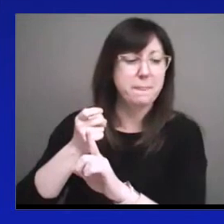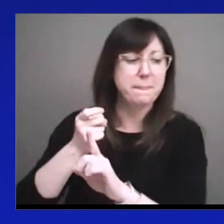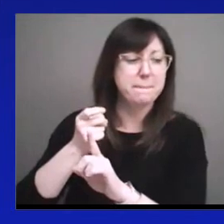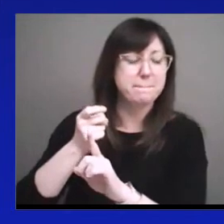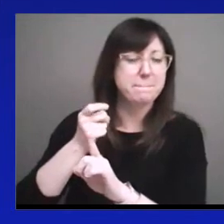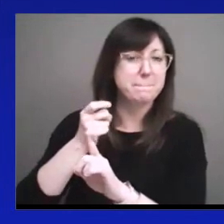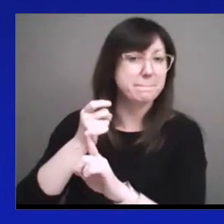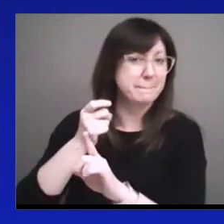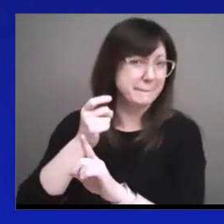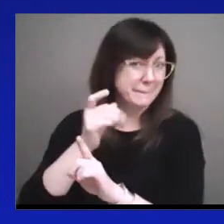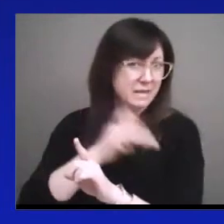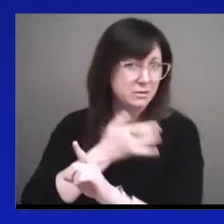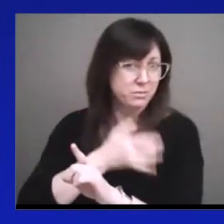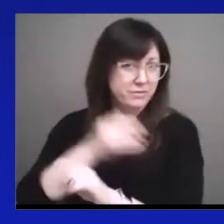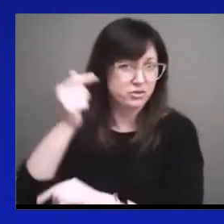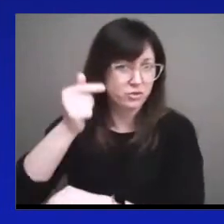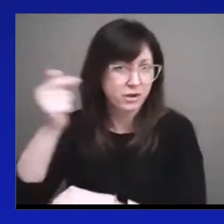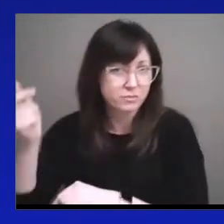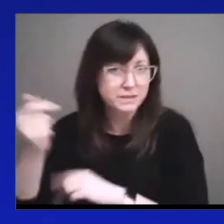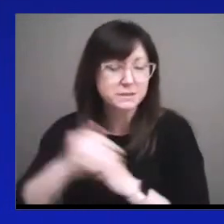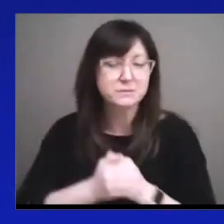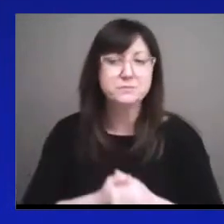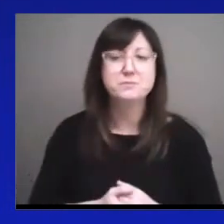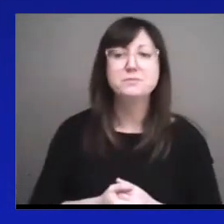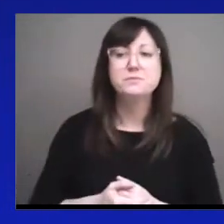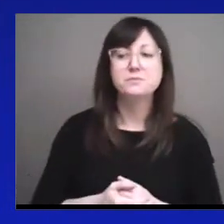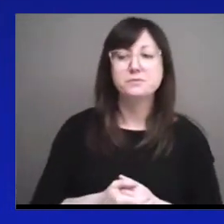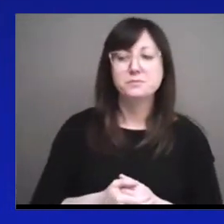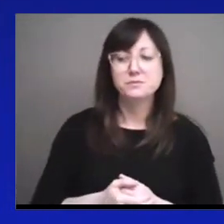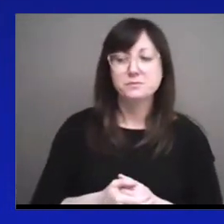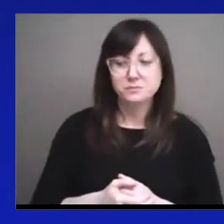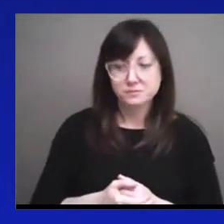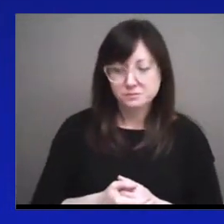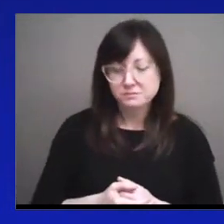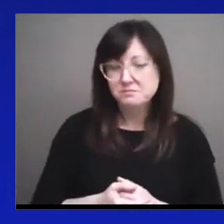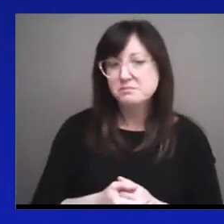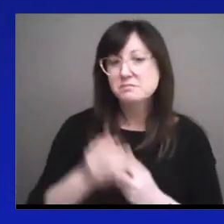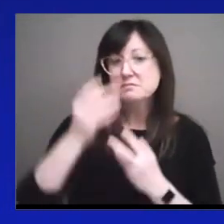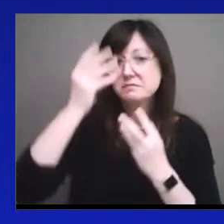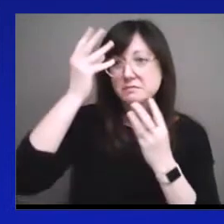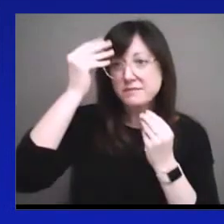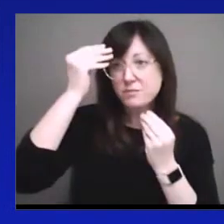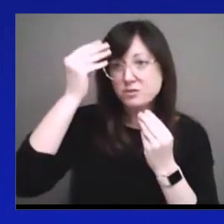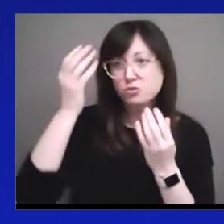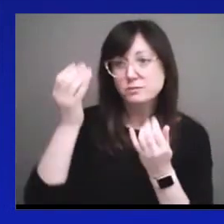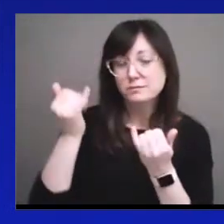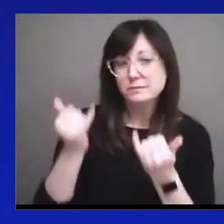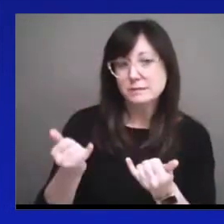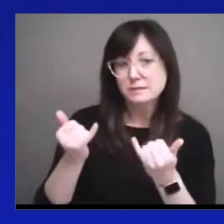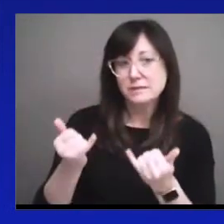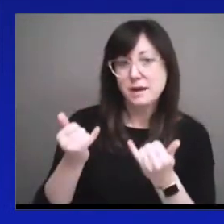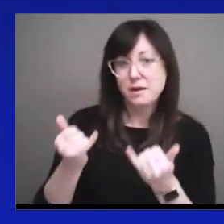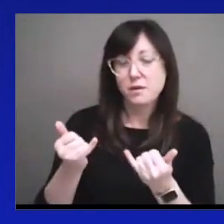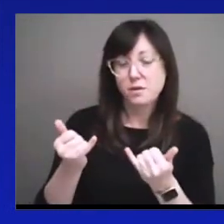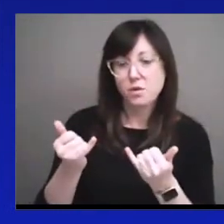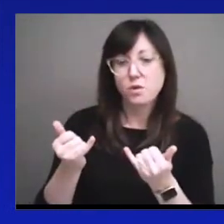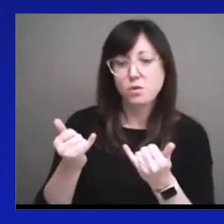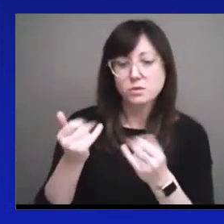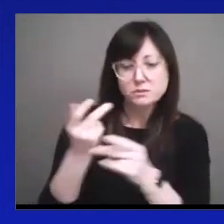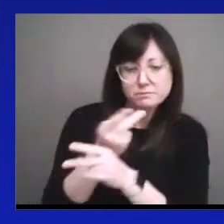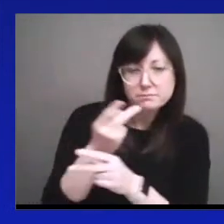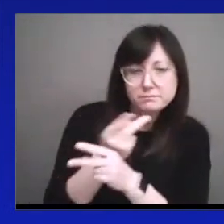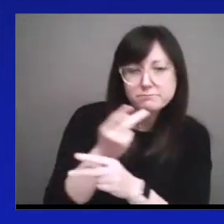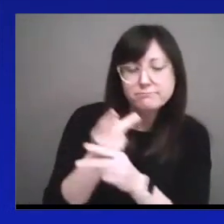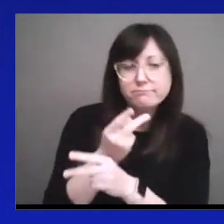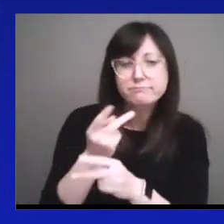government. Now, this information is currently being looked at, and we'll be getting back